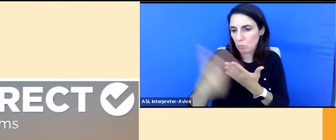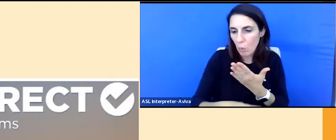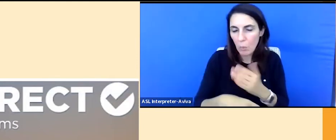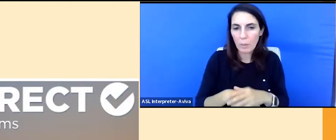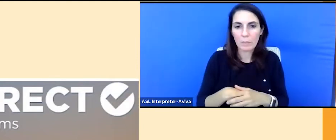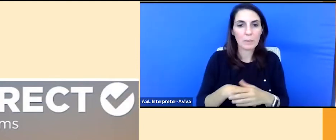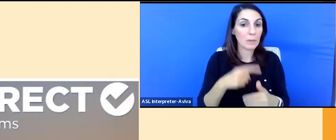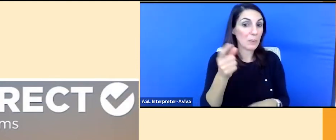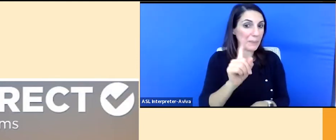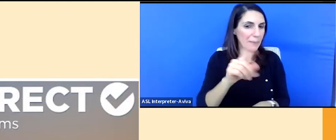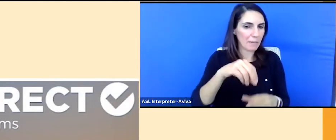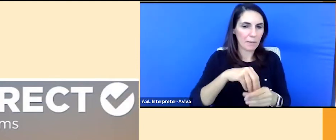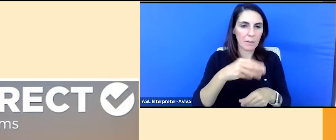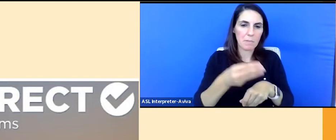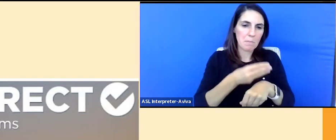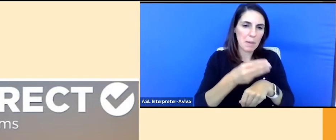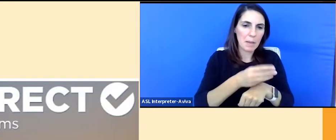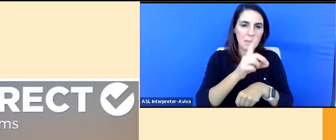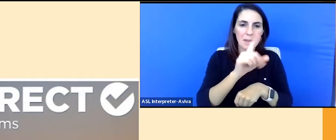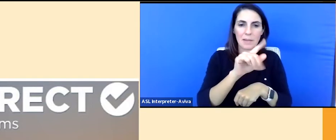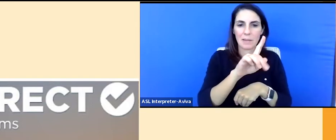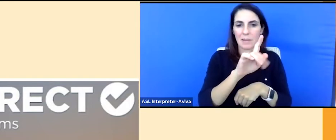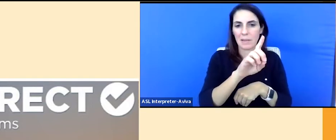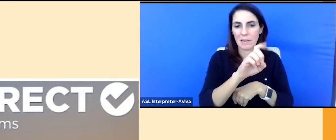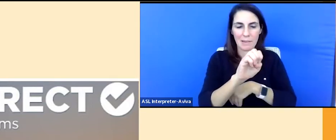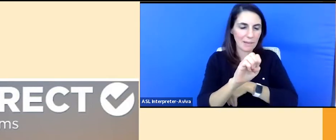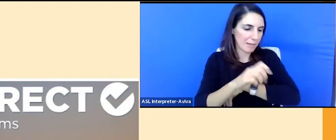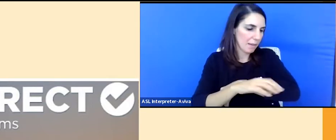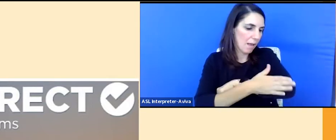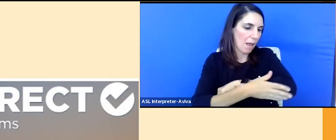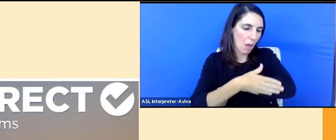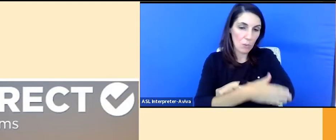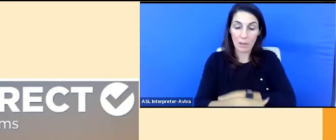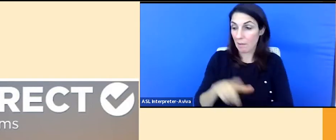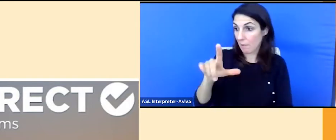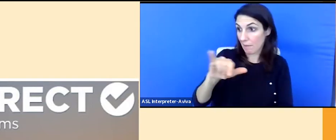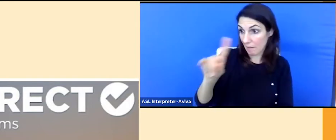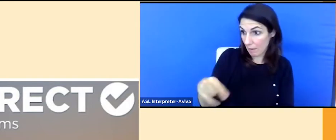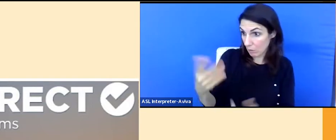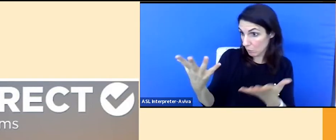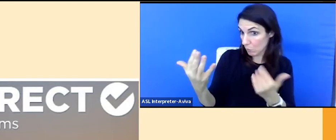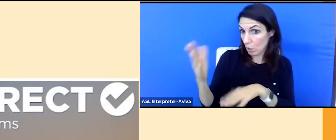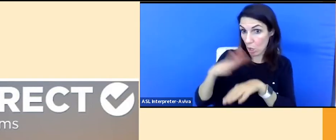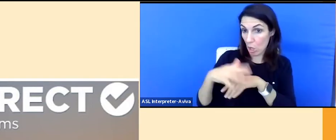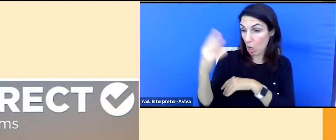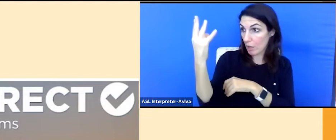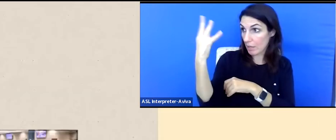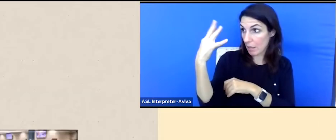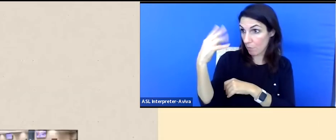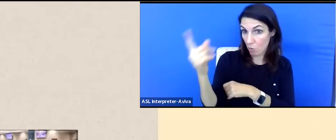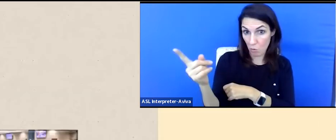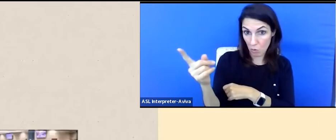in Miami-Dade County. Liz, do you want to turn on your camera